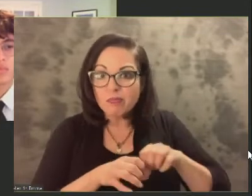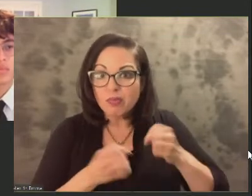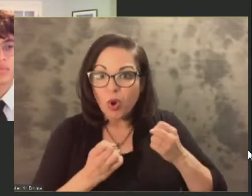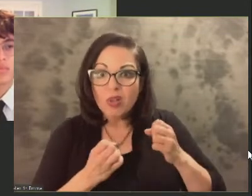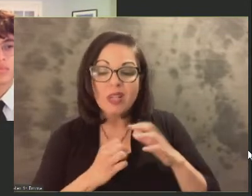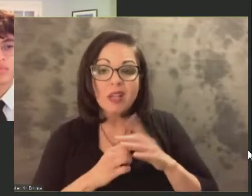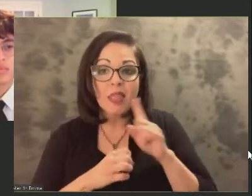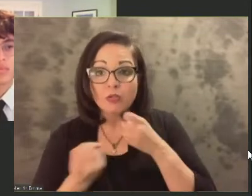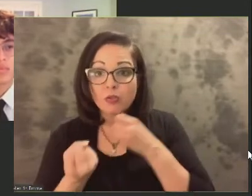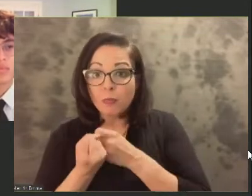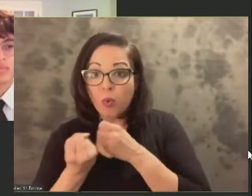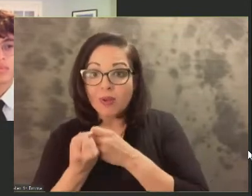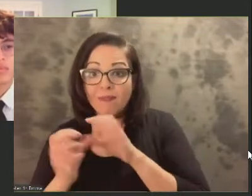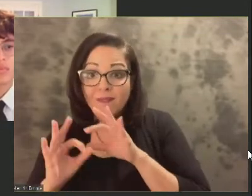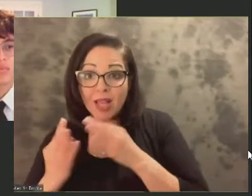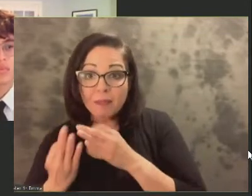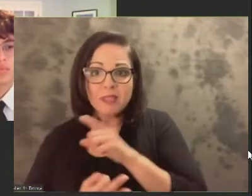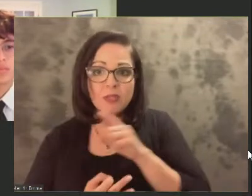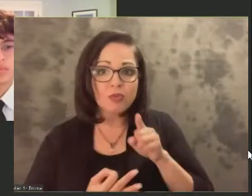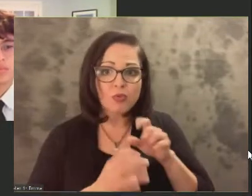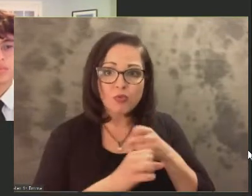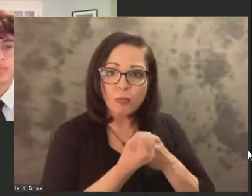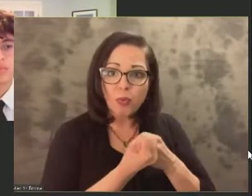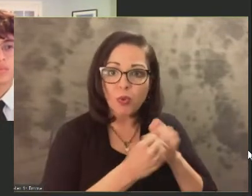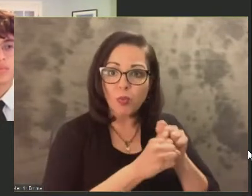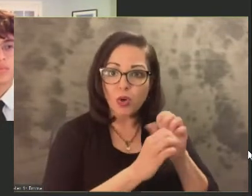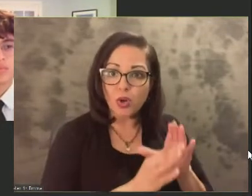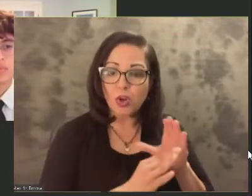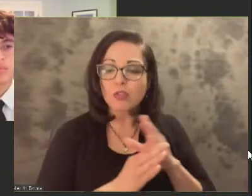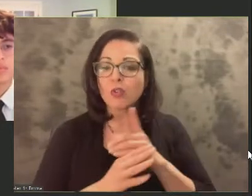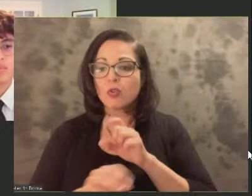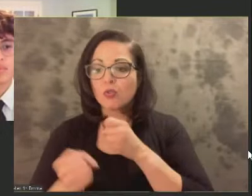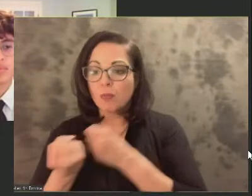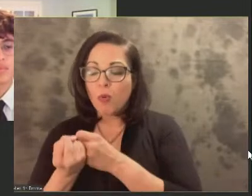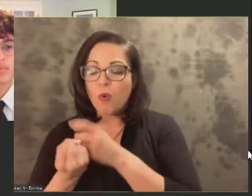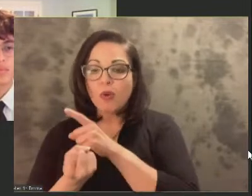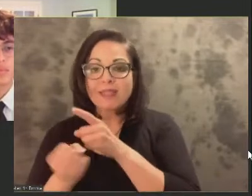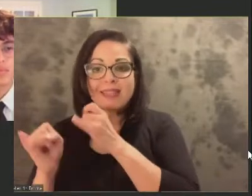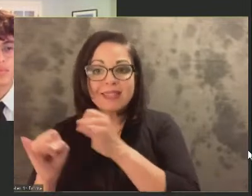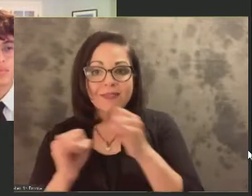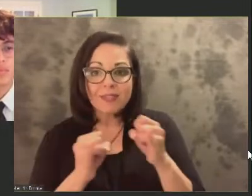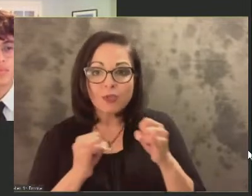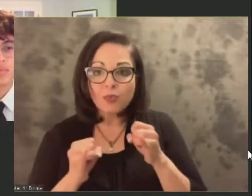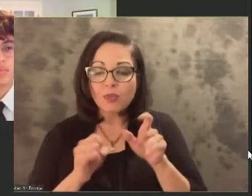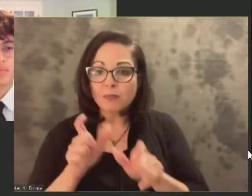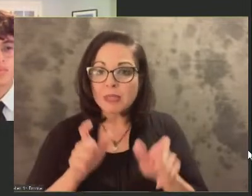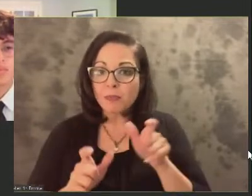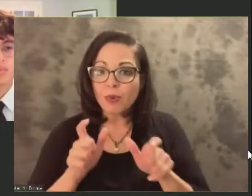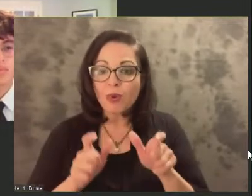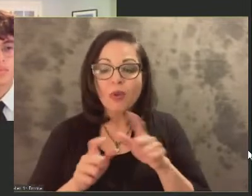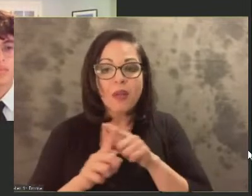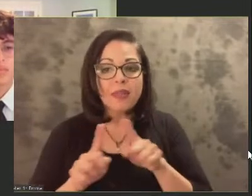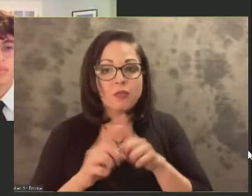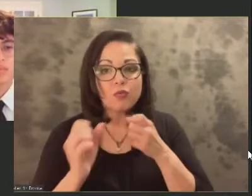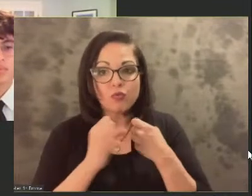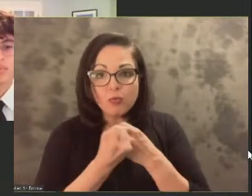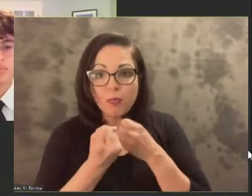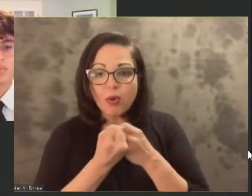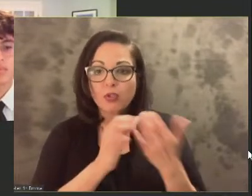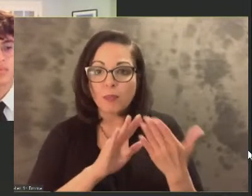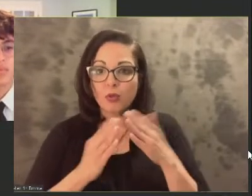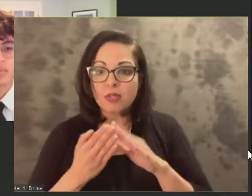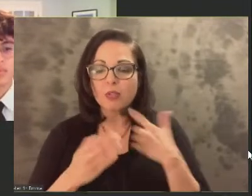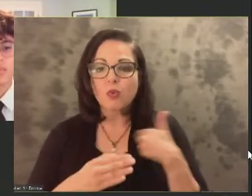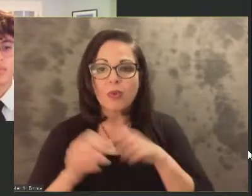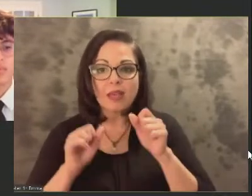to support workers, to support individuals, to support communities, so that we can